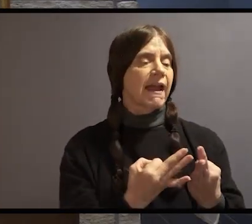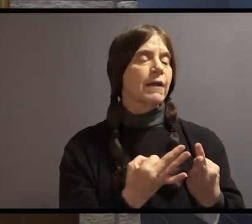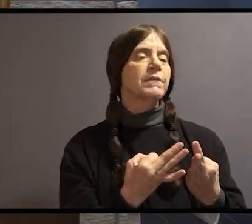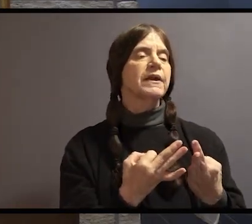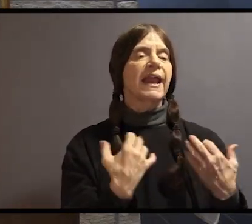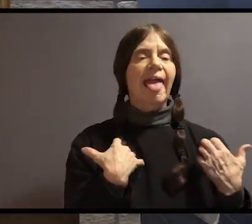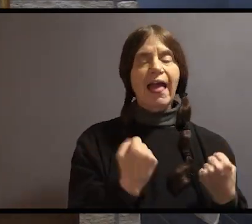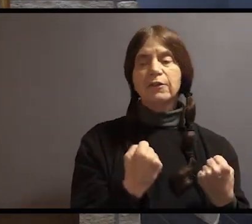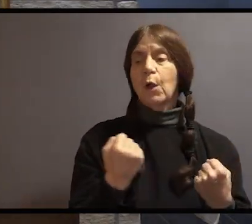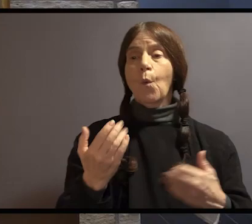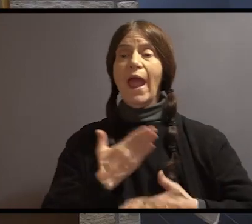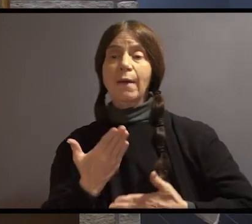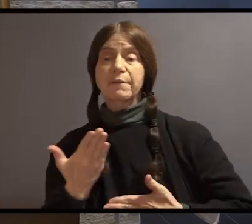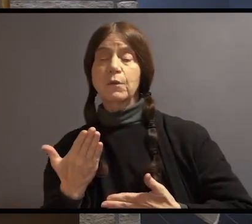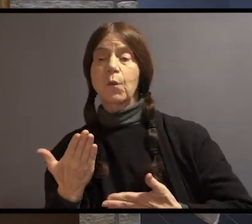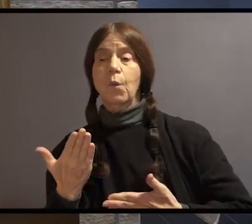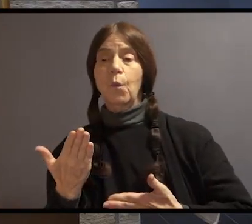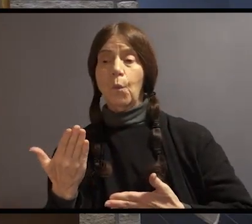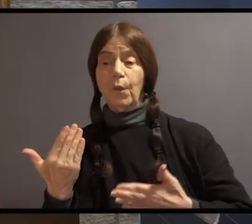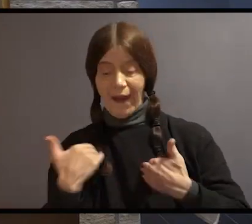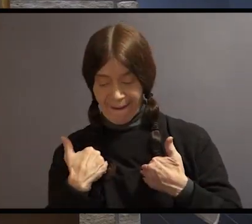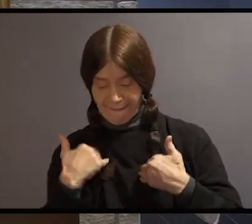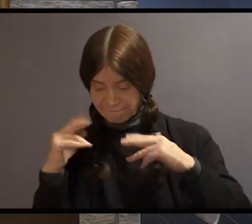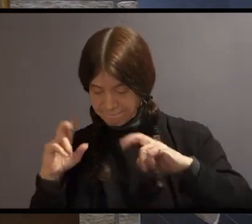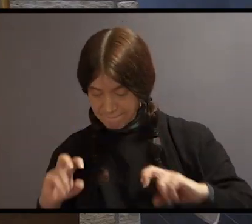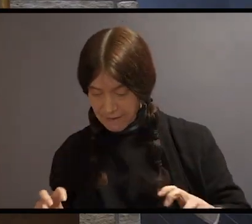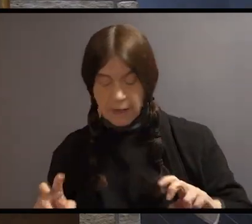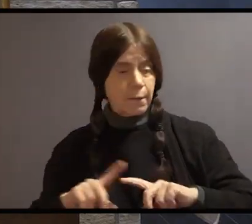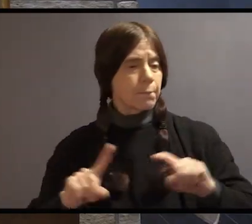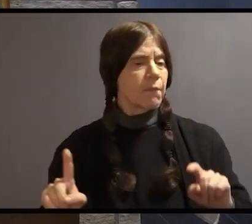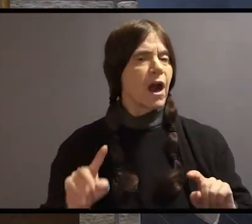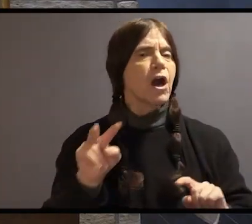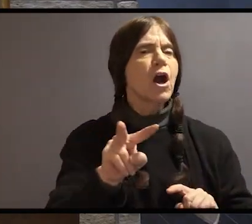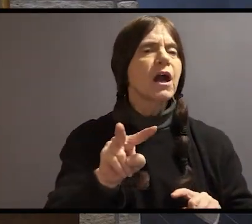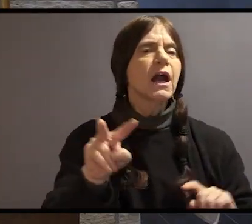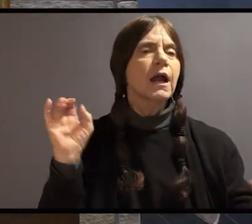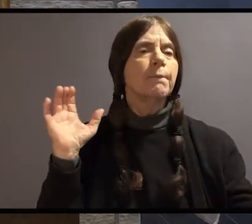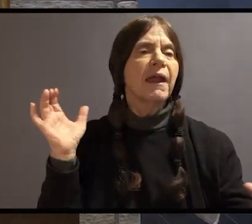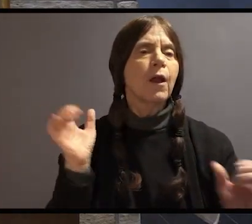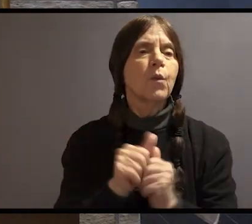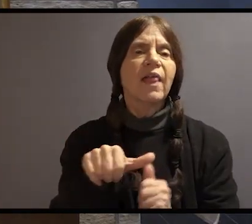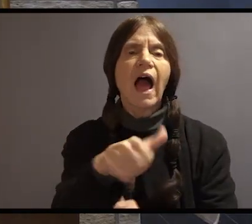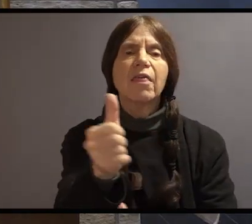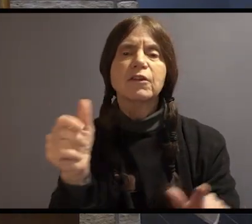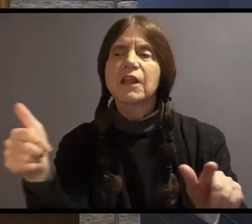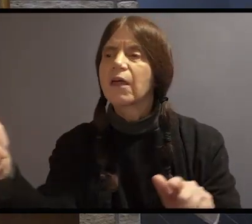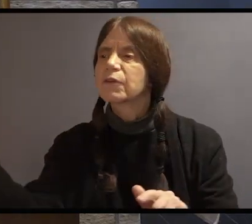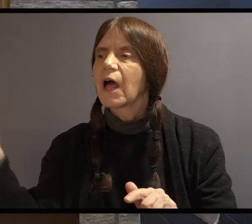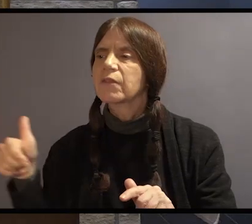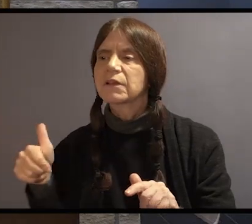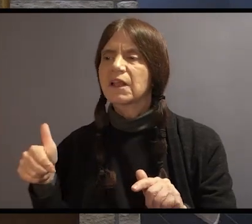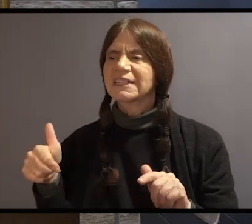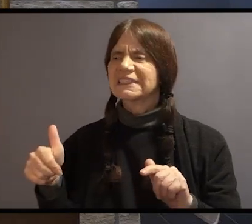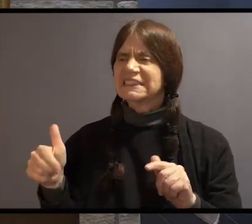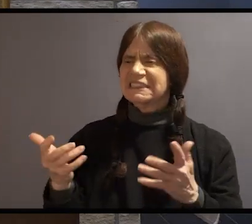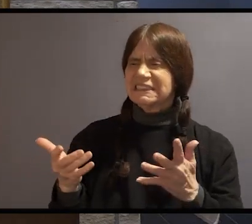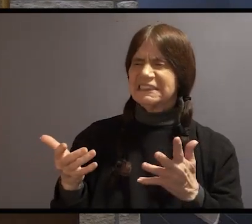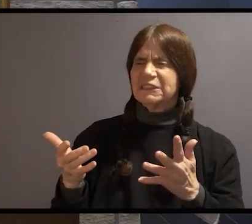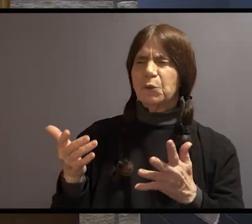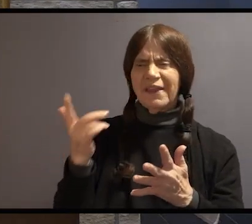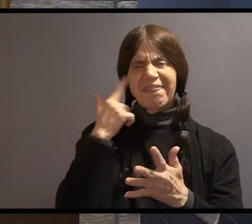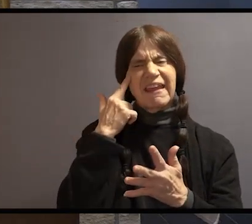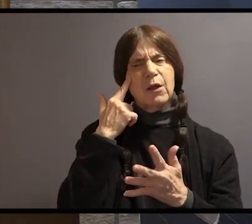our wealth. We're happy with what we have when we look at what we have, but then we look at someone else and they seemingly have more.